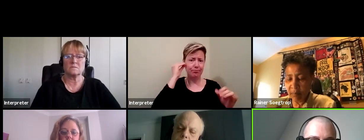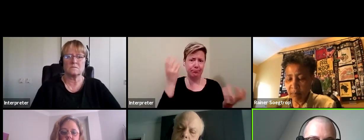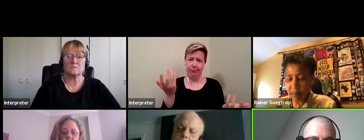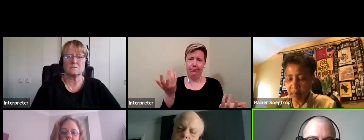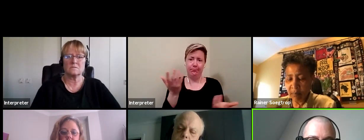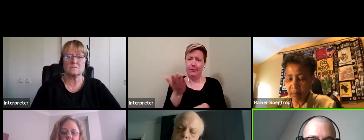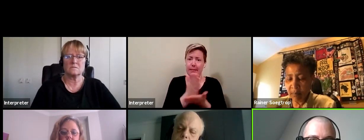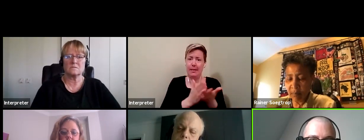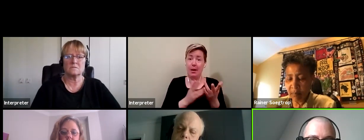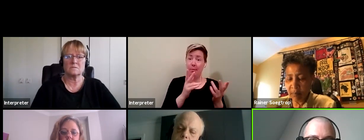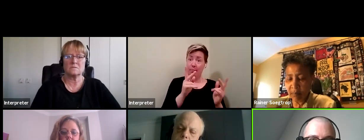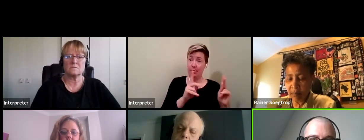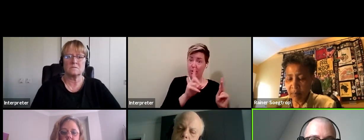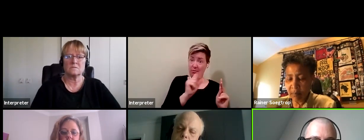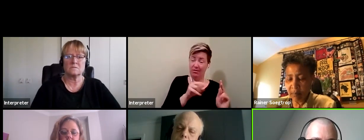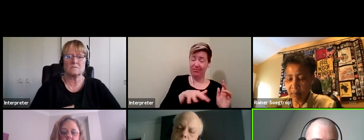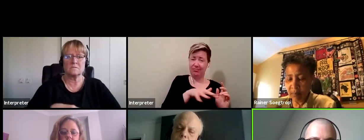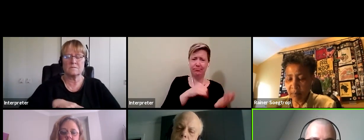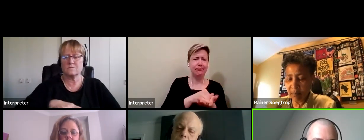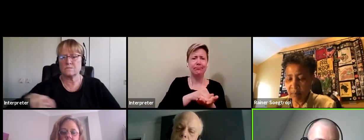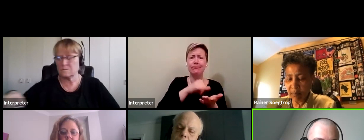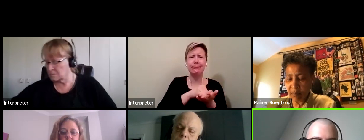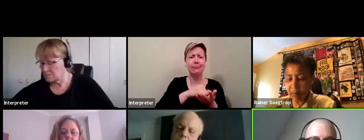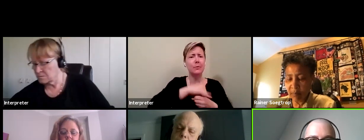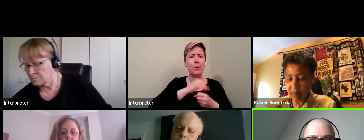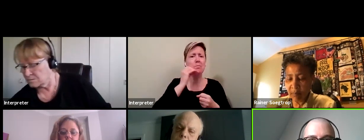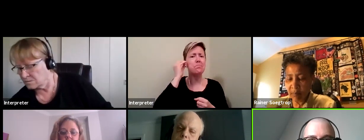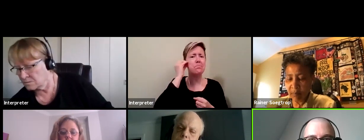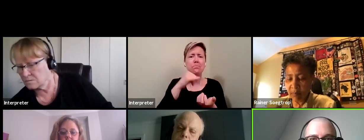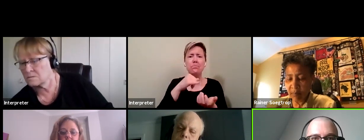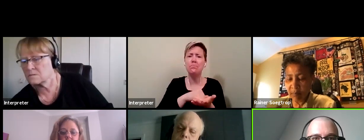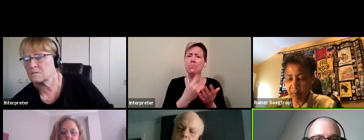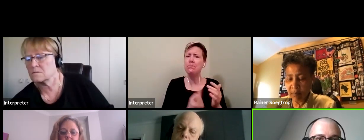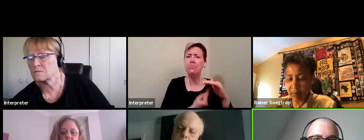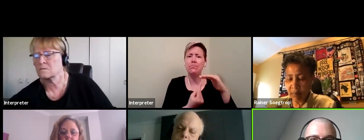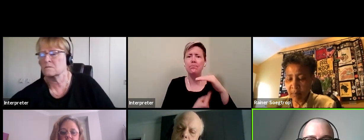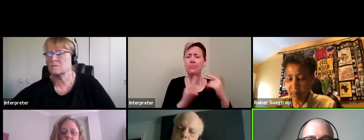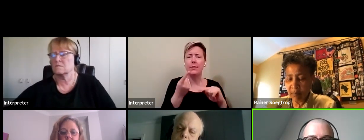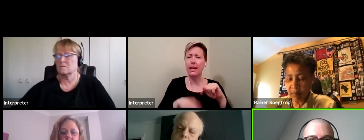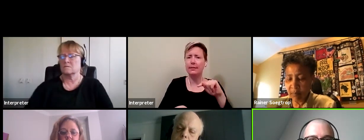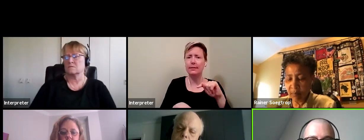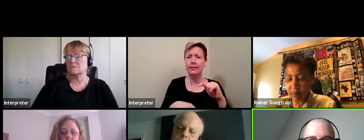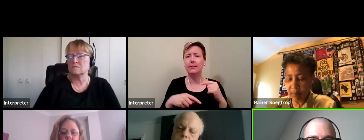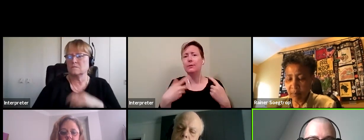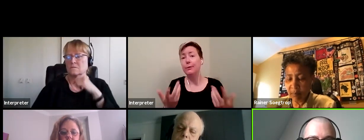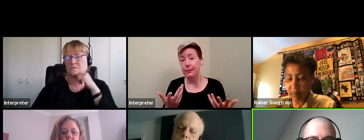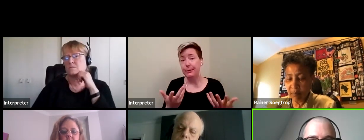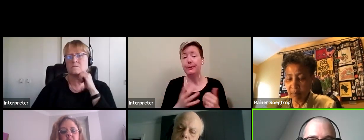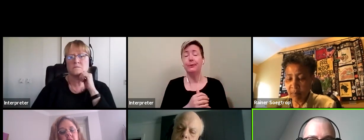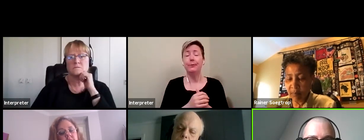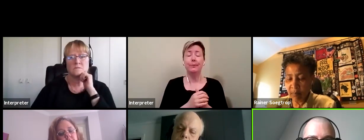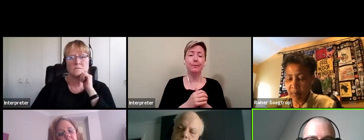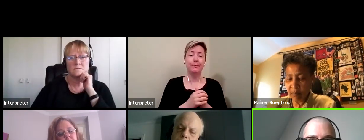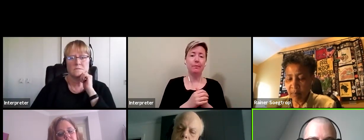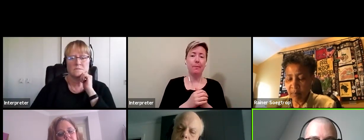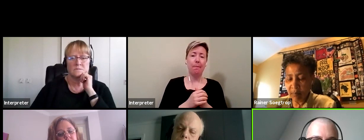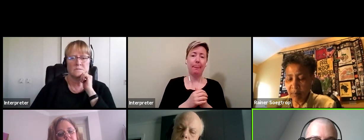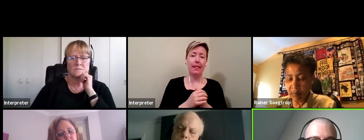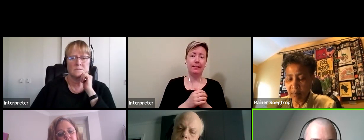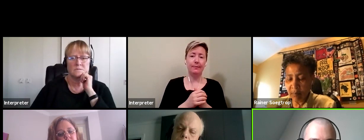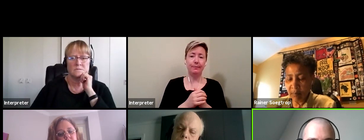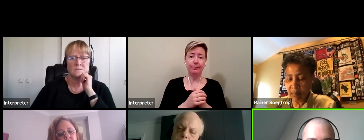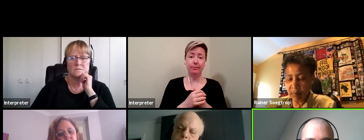persons with disabilities. So taking all that, and we also know that as